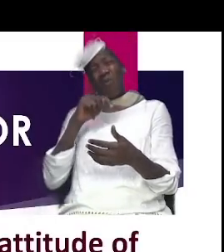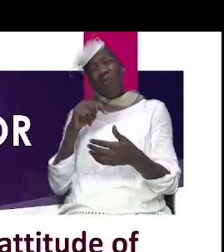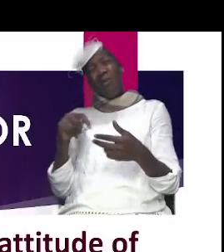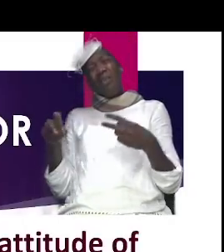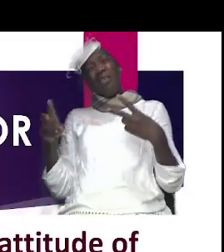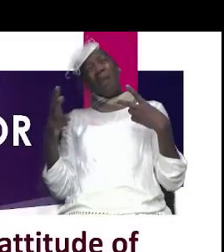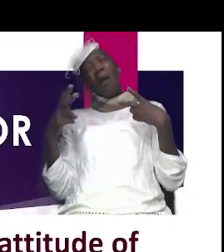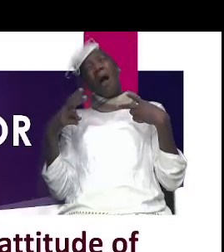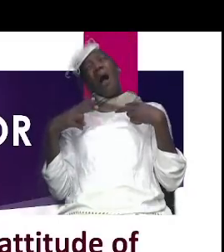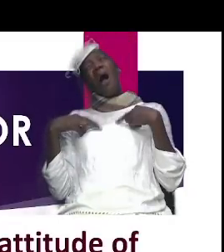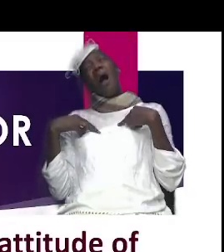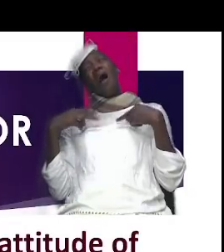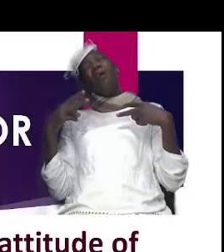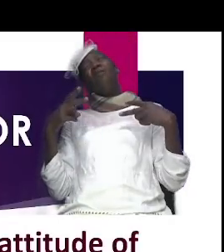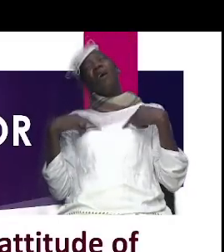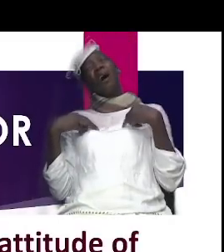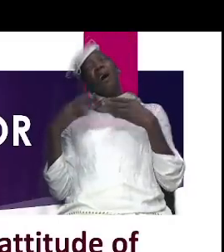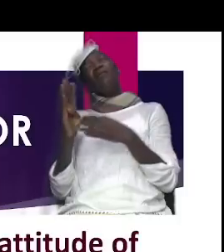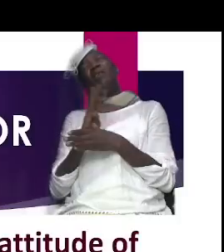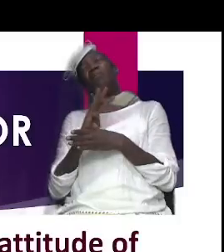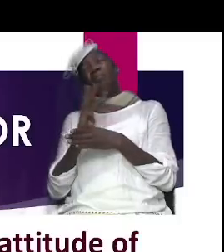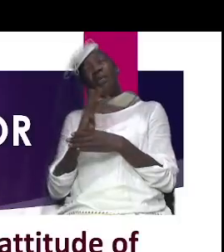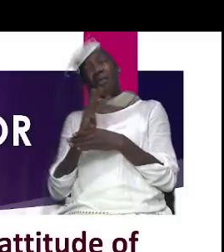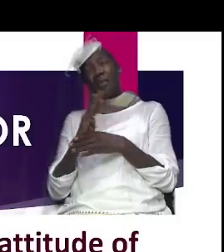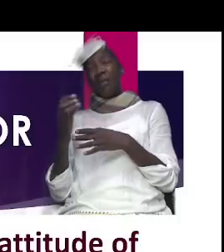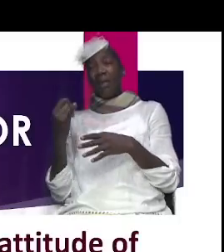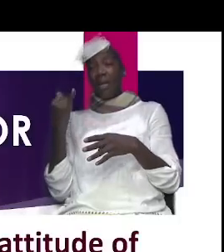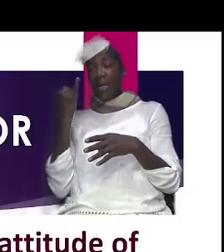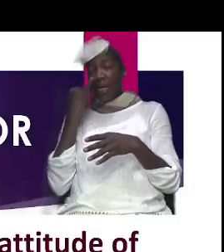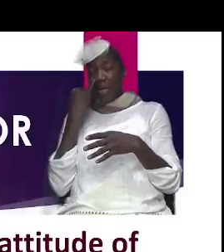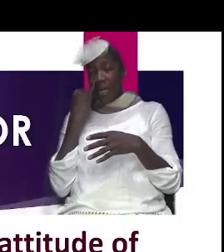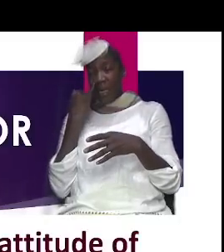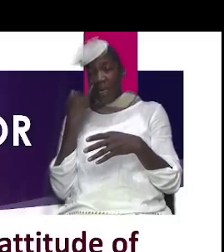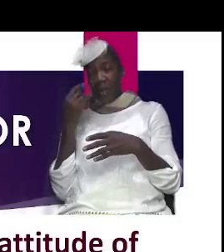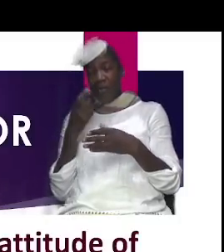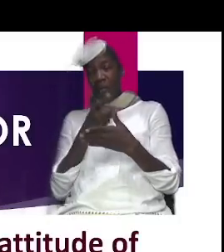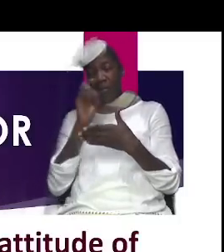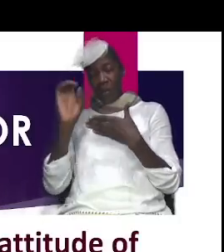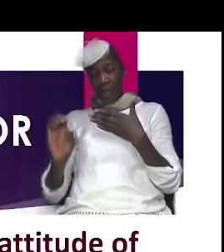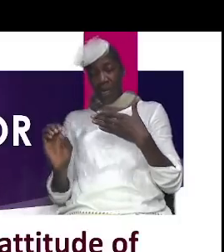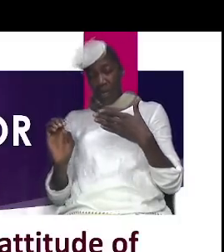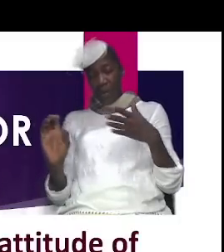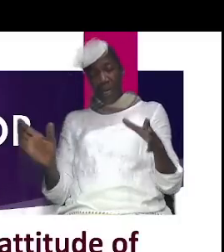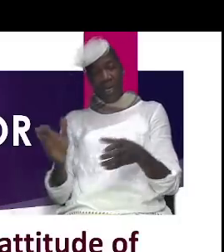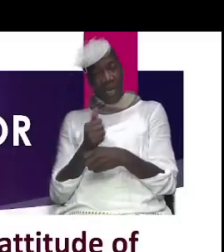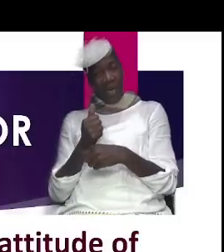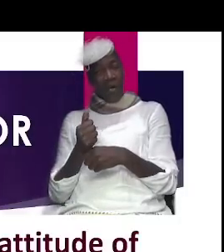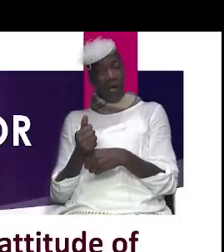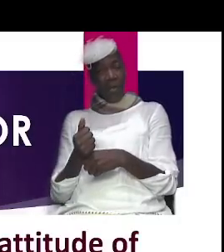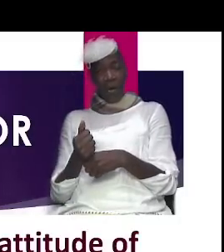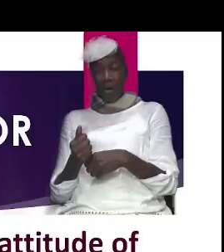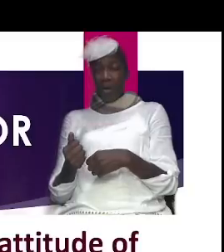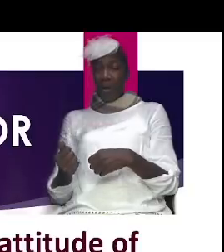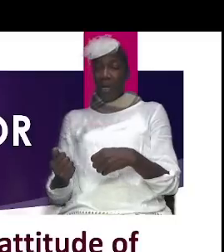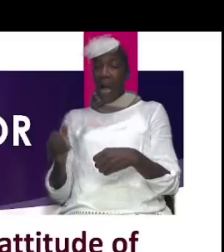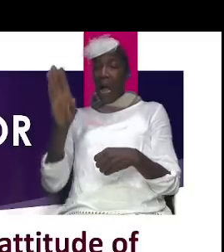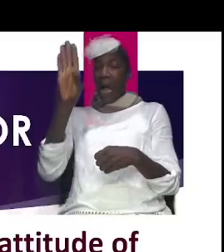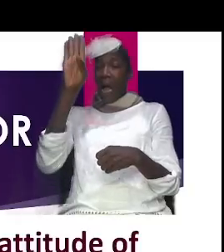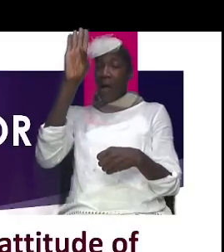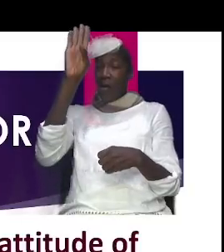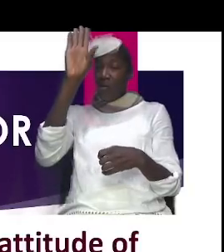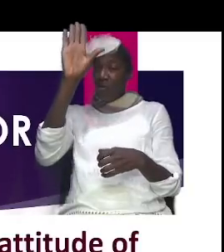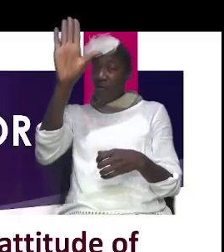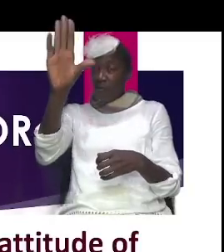I wish I had the business that I desire, because if I did, I would have taken up $50,000 right now and I would have given it to the Lord. And